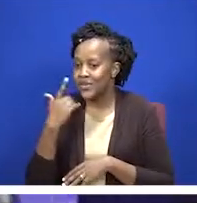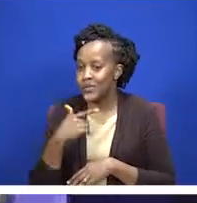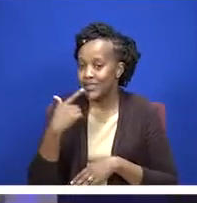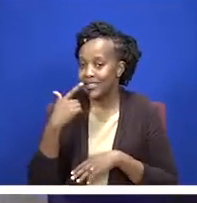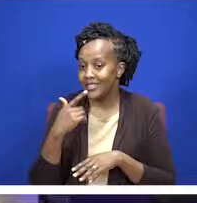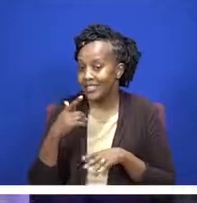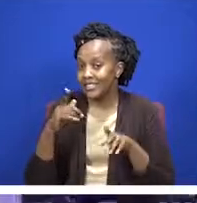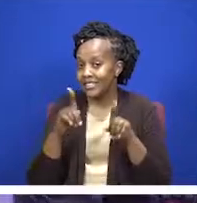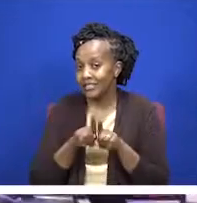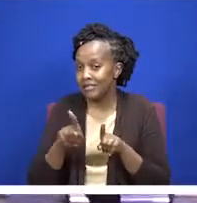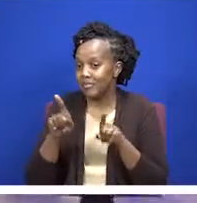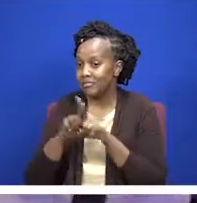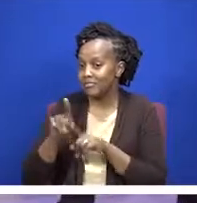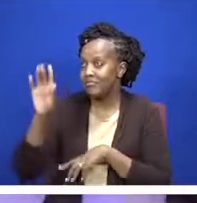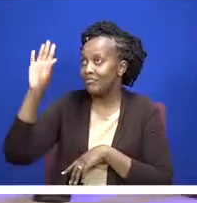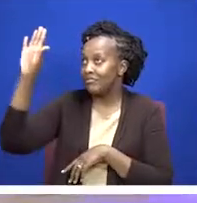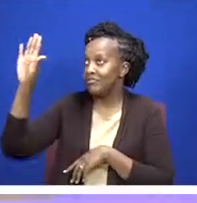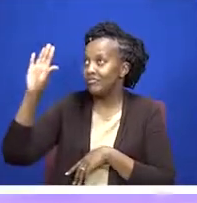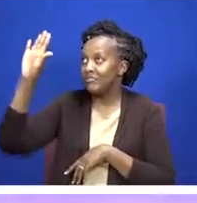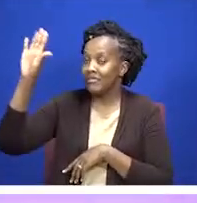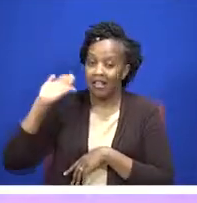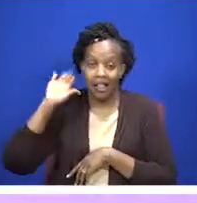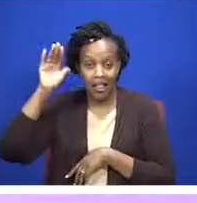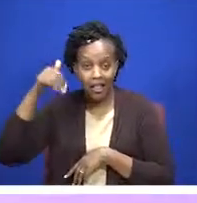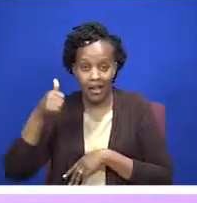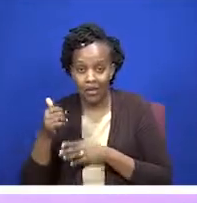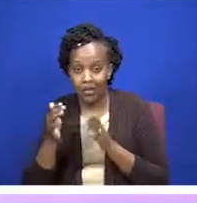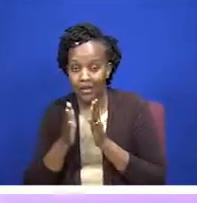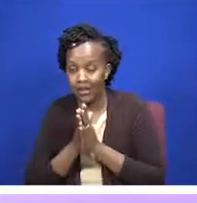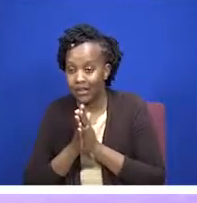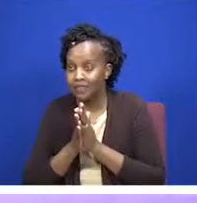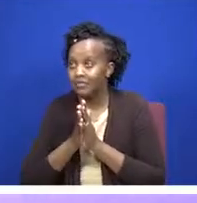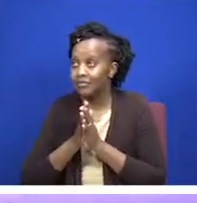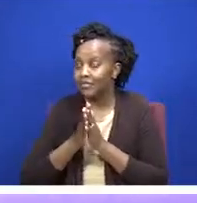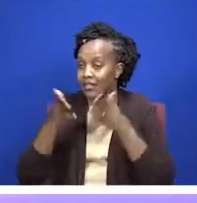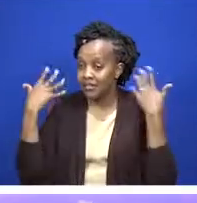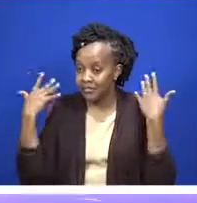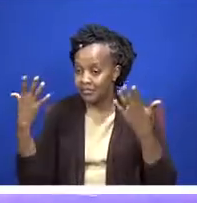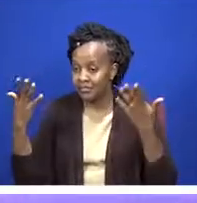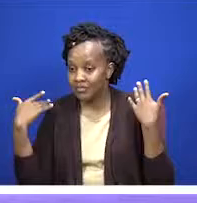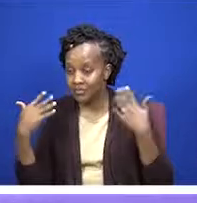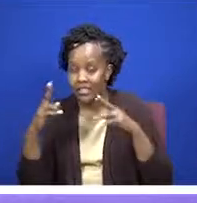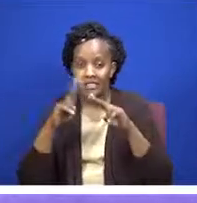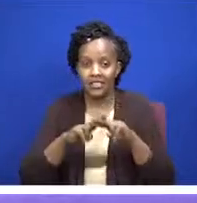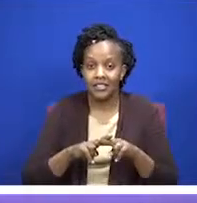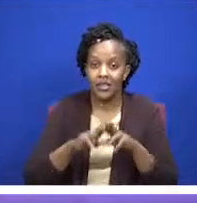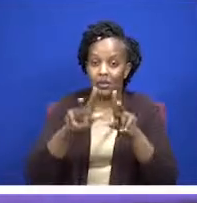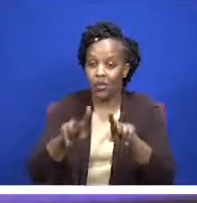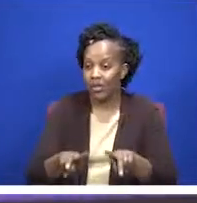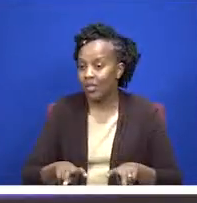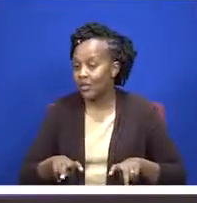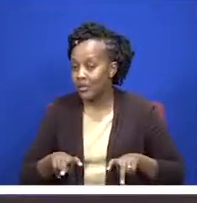Like him, the lion and the lamb, seated on the throne.